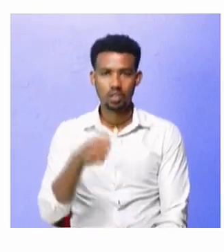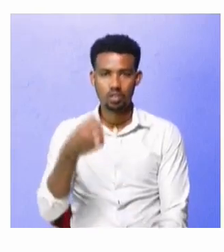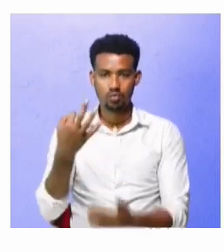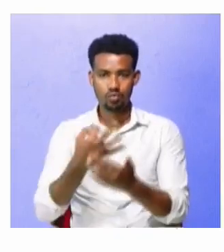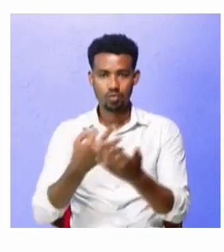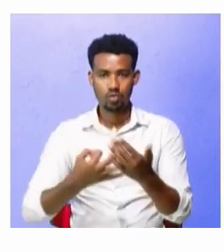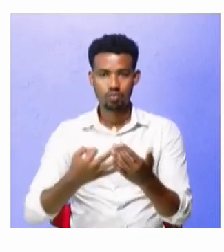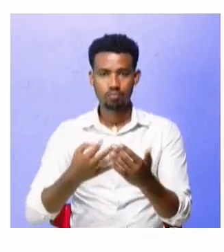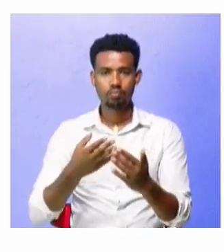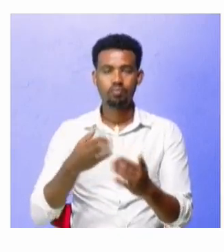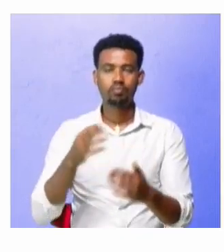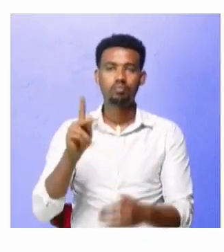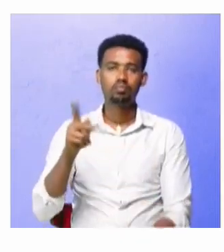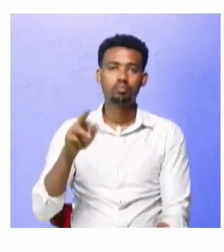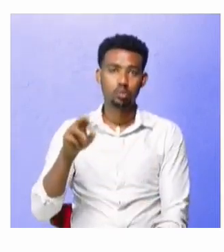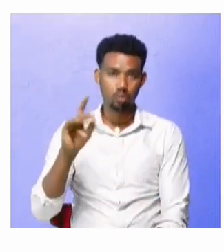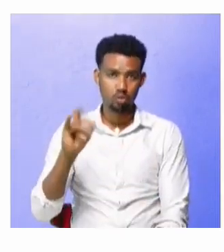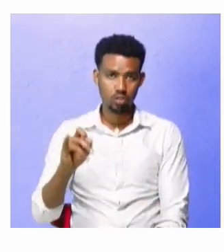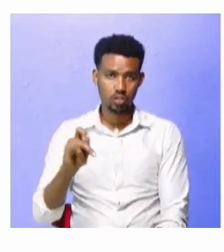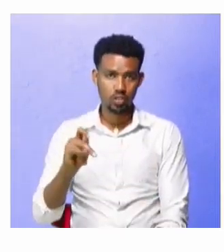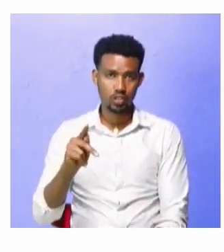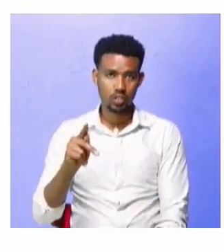of preposition is